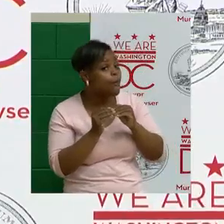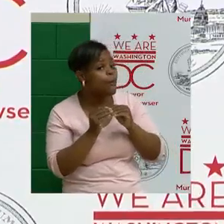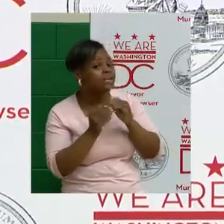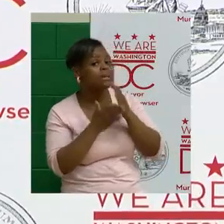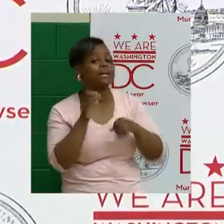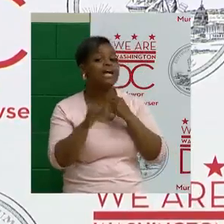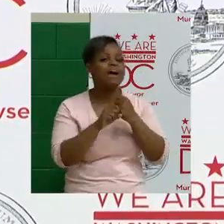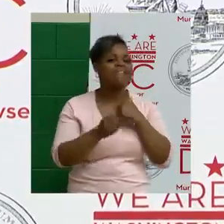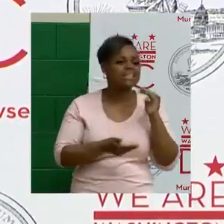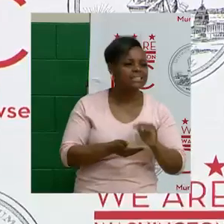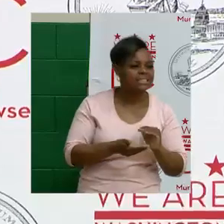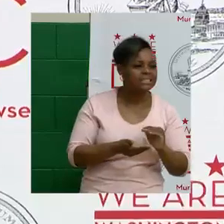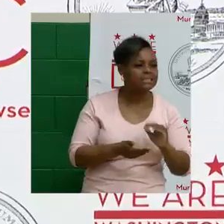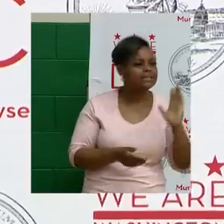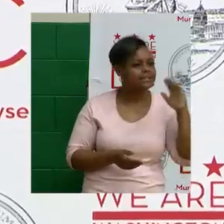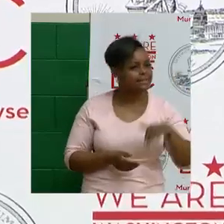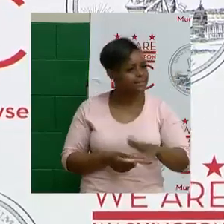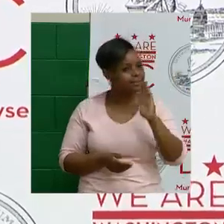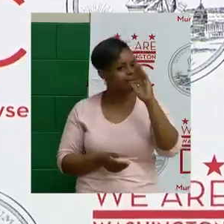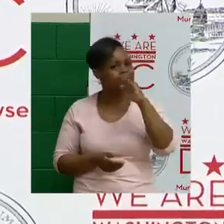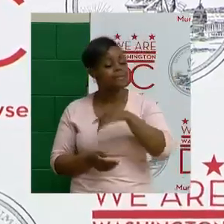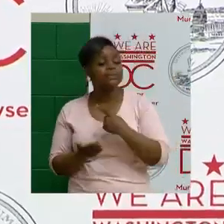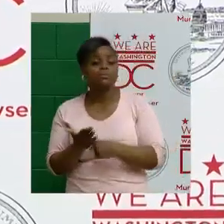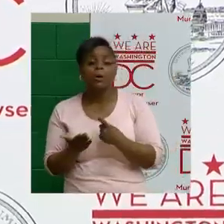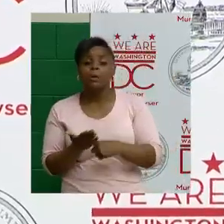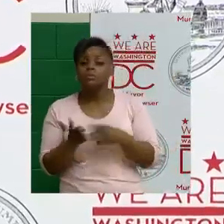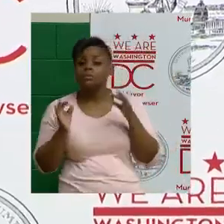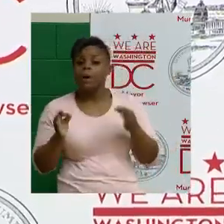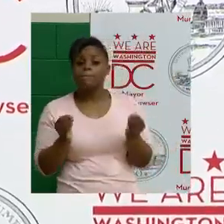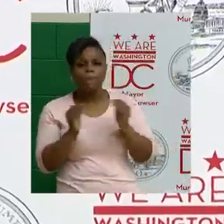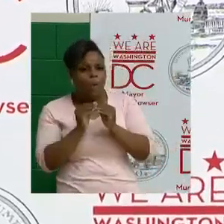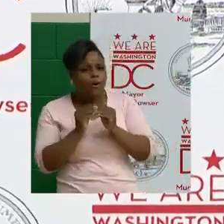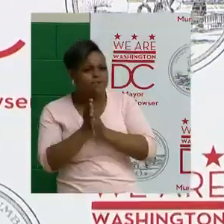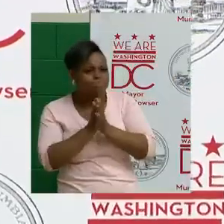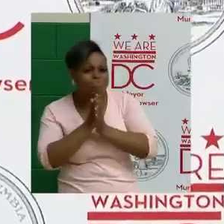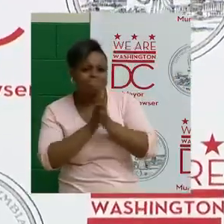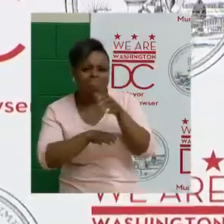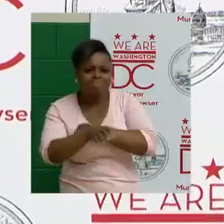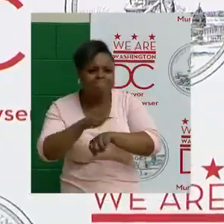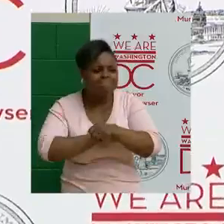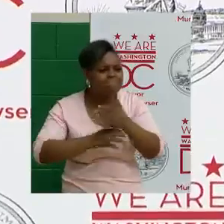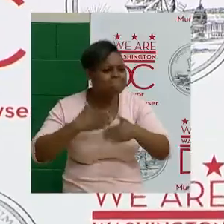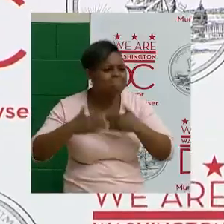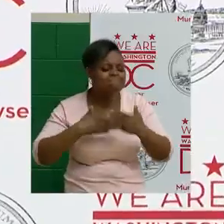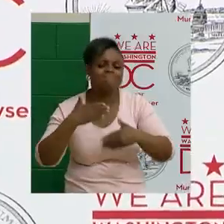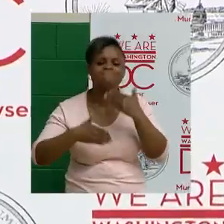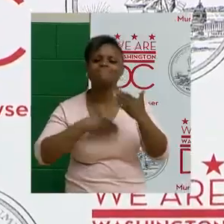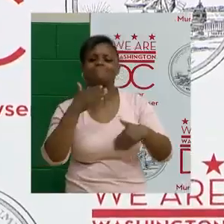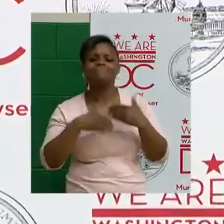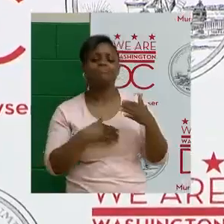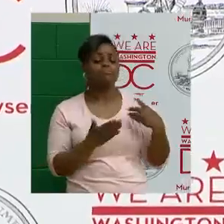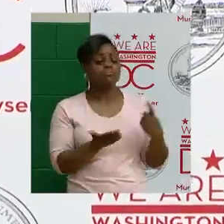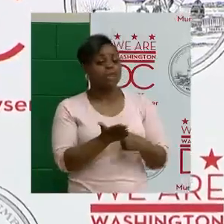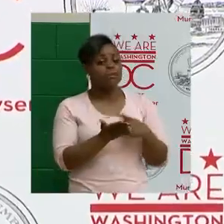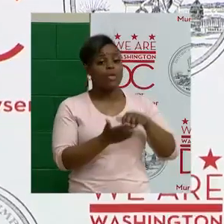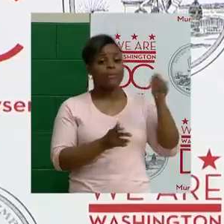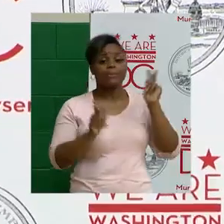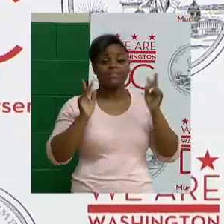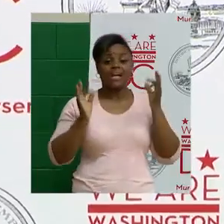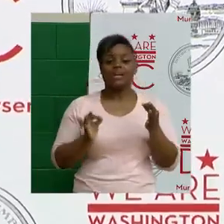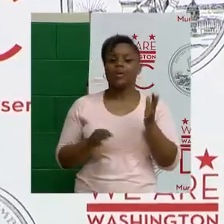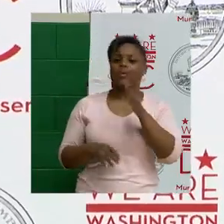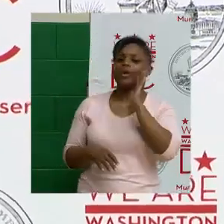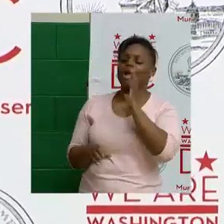less. Sometimes you decide to earn more. Sometimes somebody else has decided that you will earn less. And in